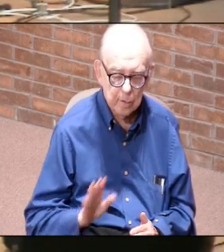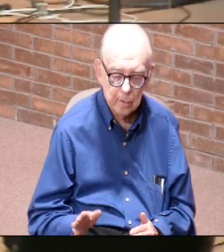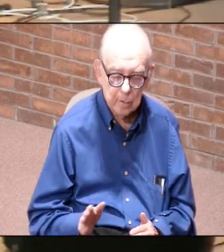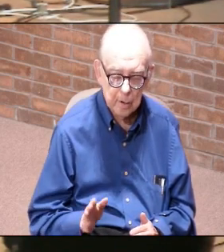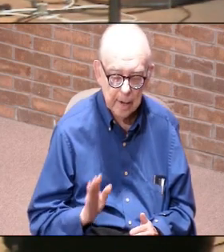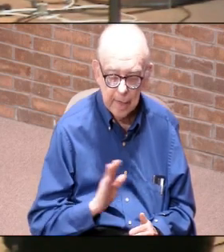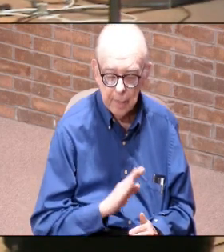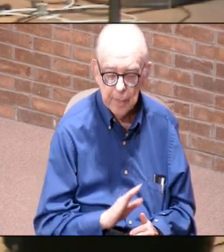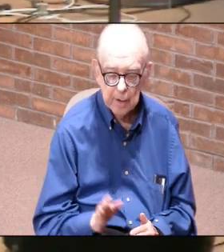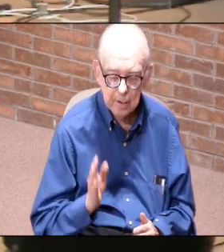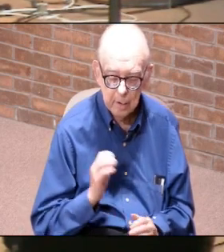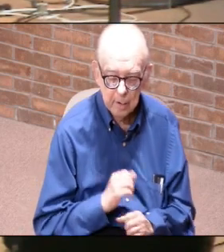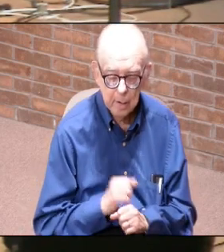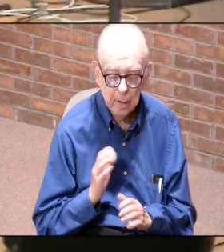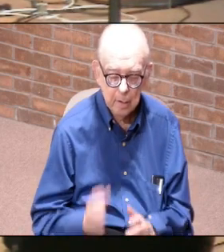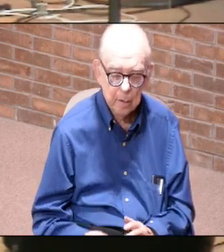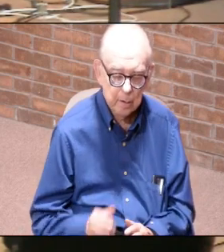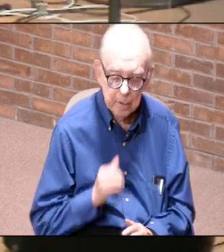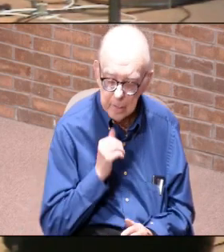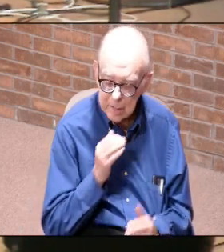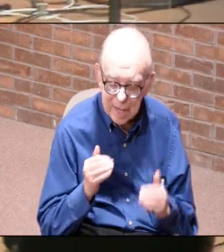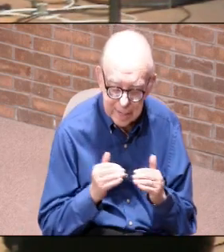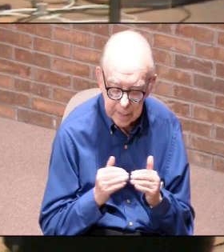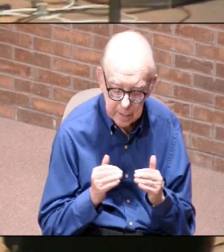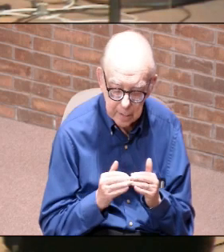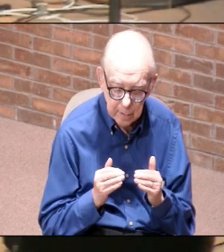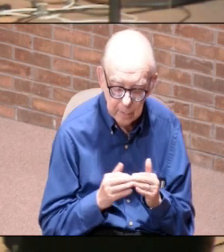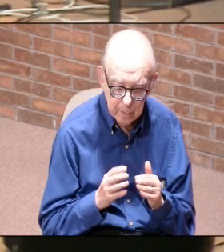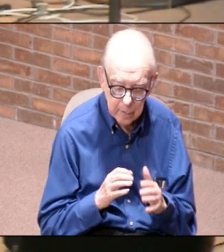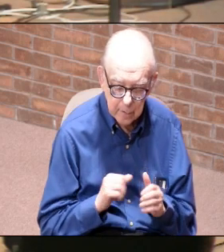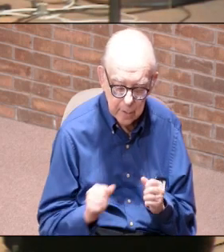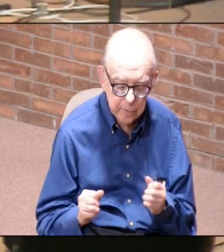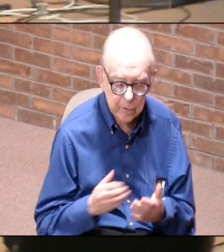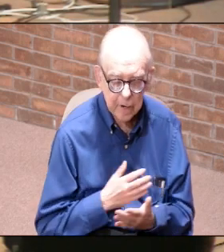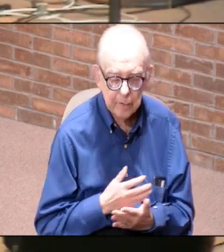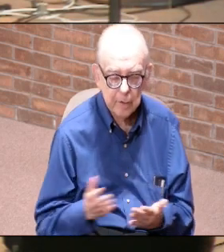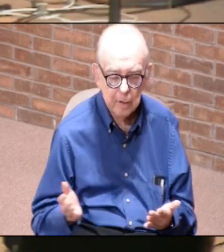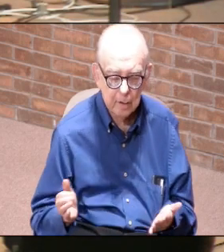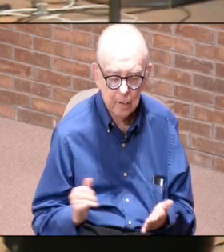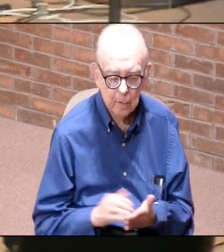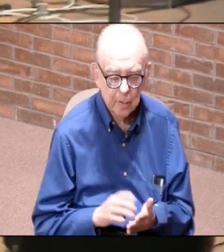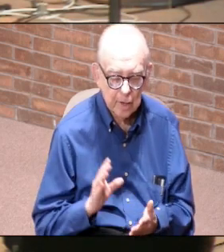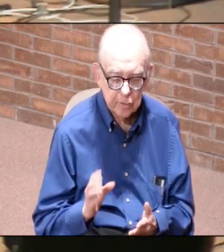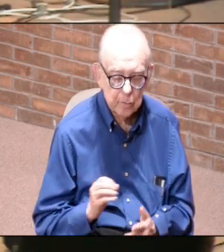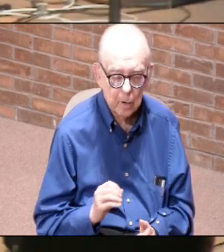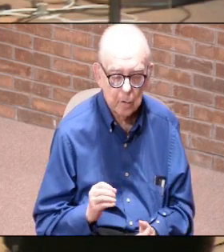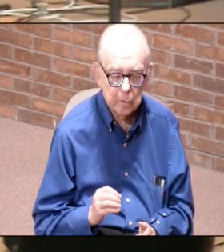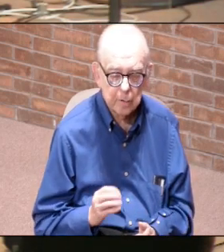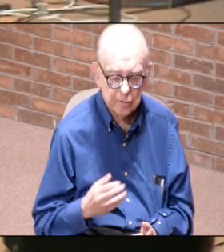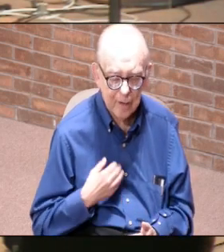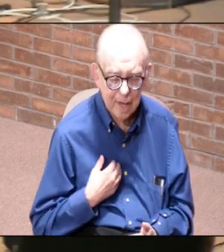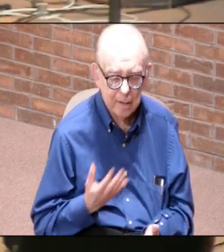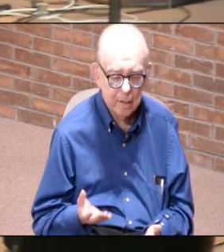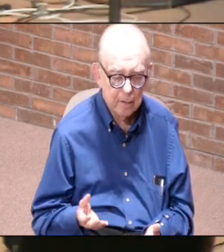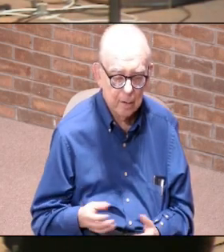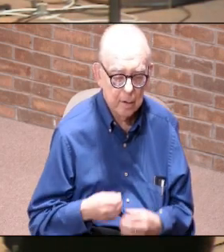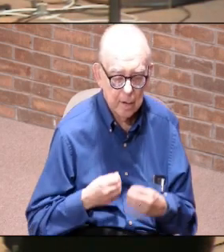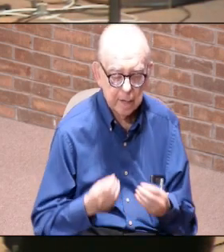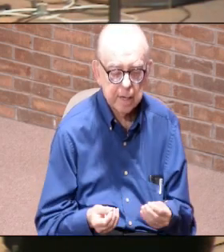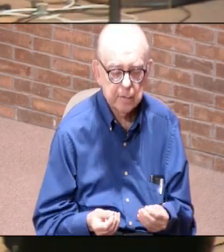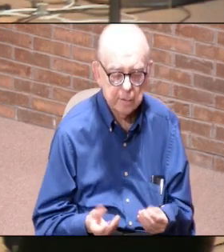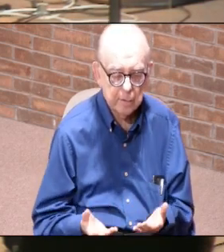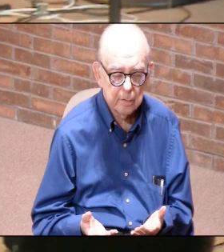slave. You are not their equal. They took everything that you owned and gave it to